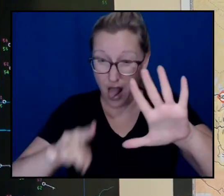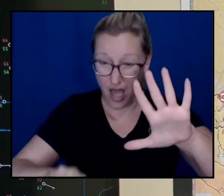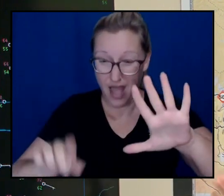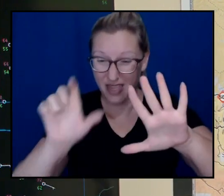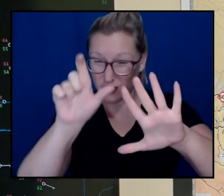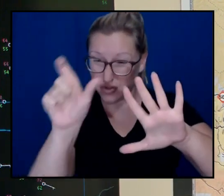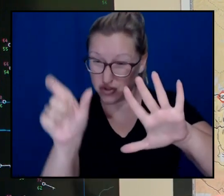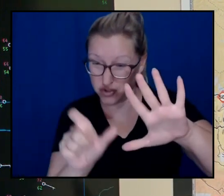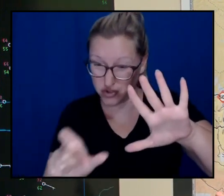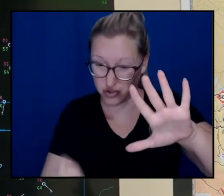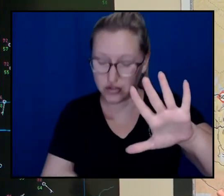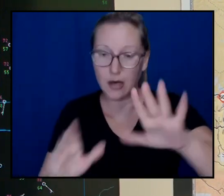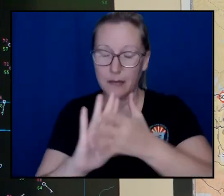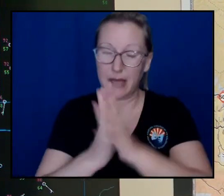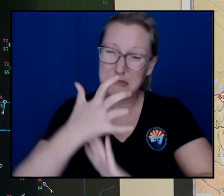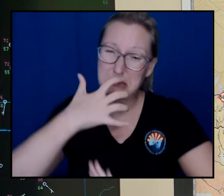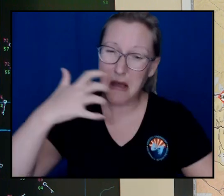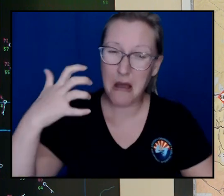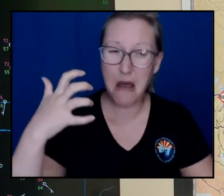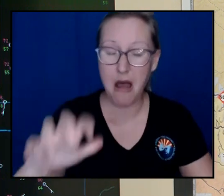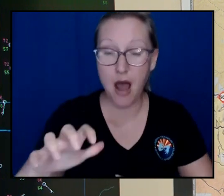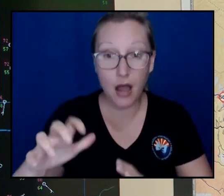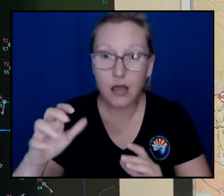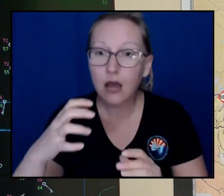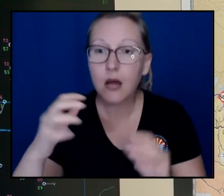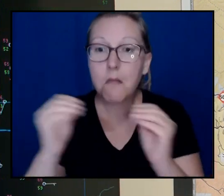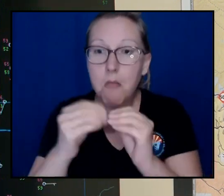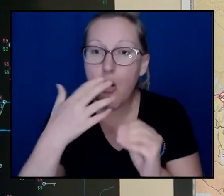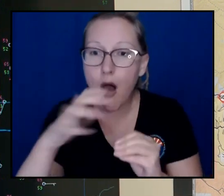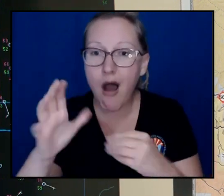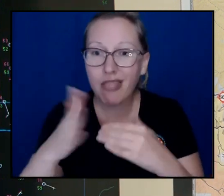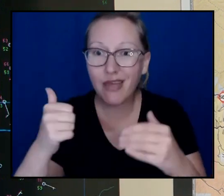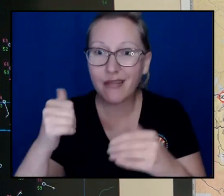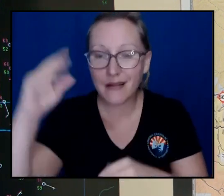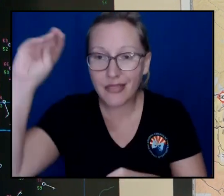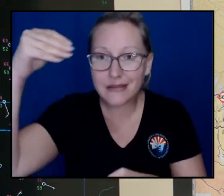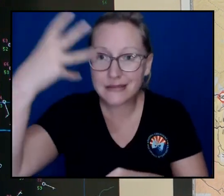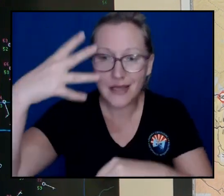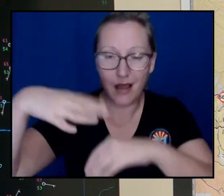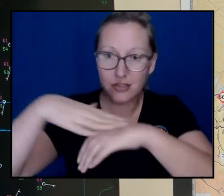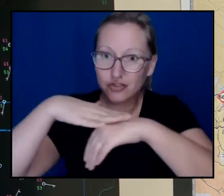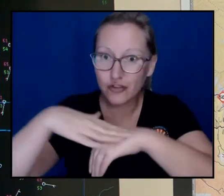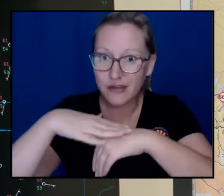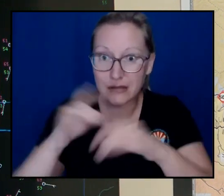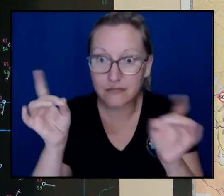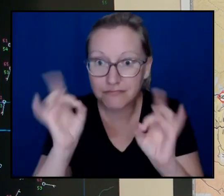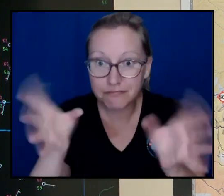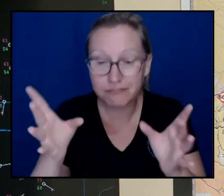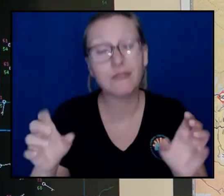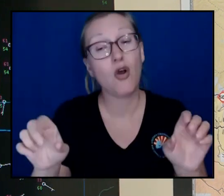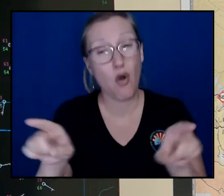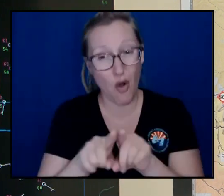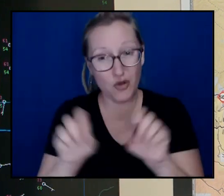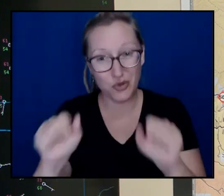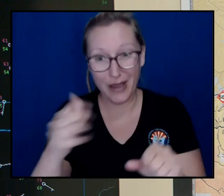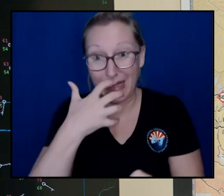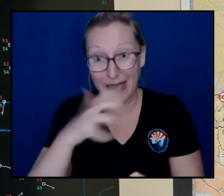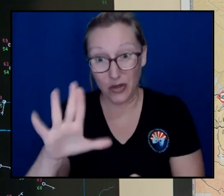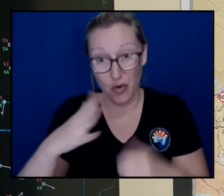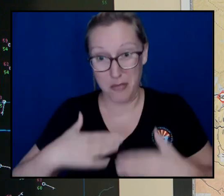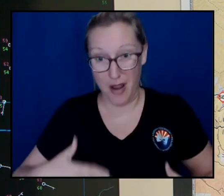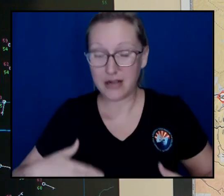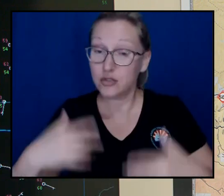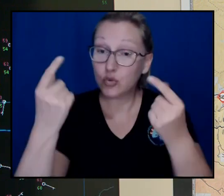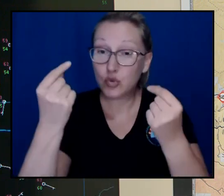sun. Nobody wants that. But it can also heat up your body. So the best thing to do is to crouch as low to the ground as you can,